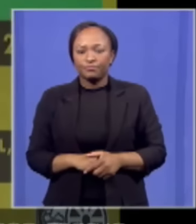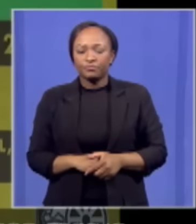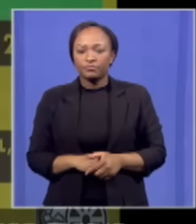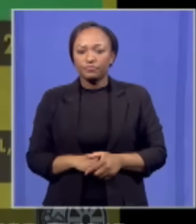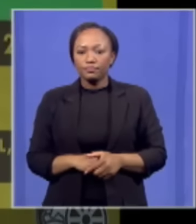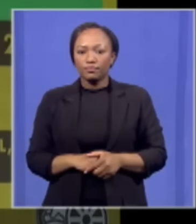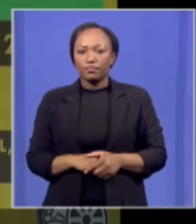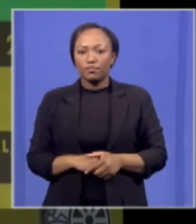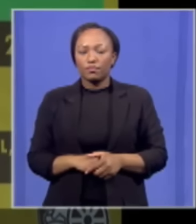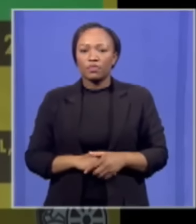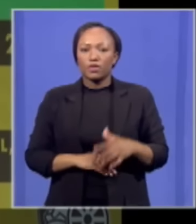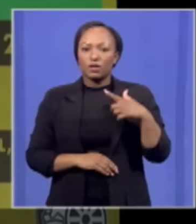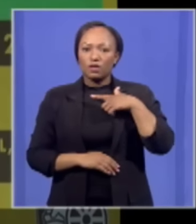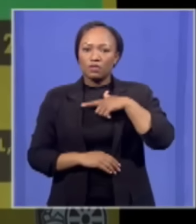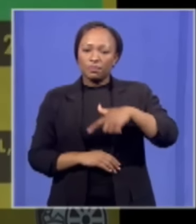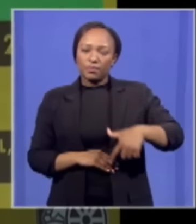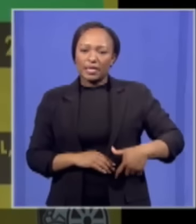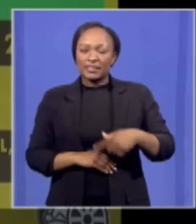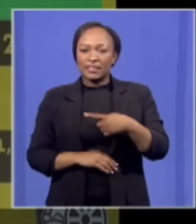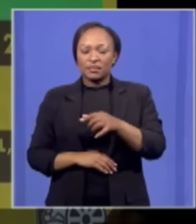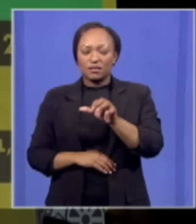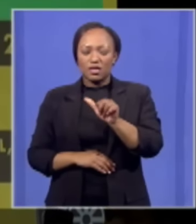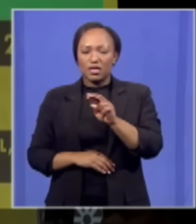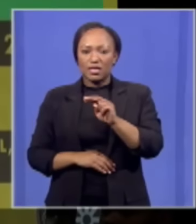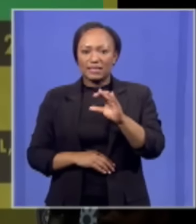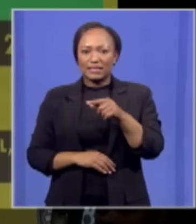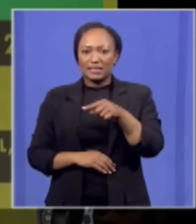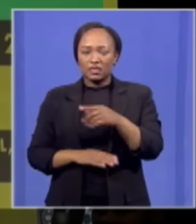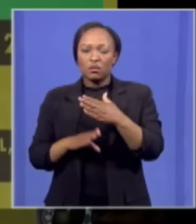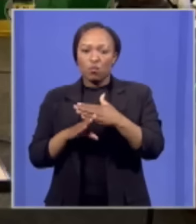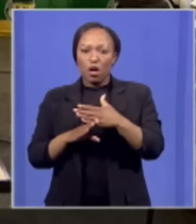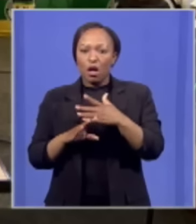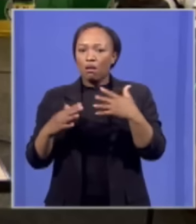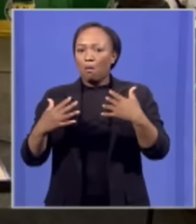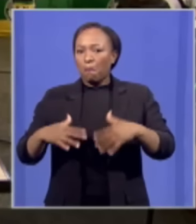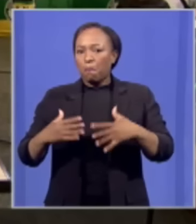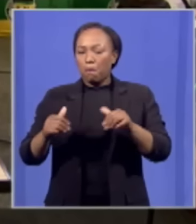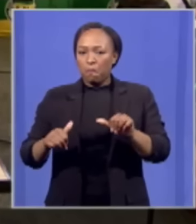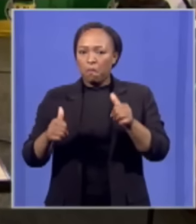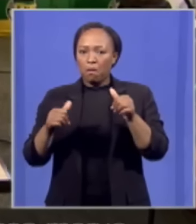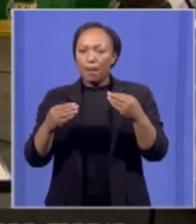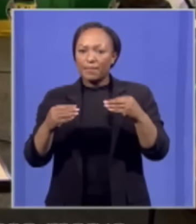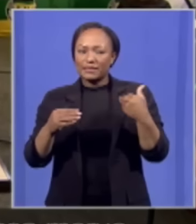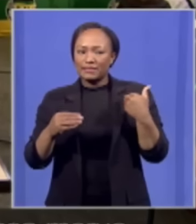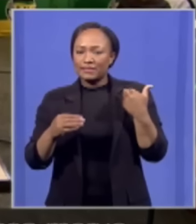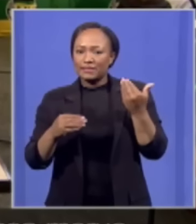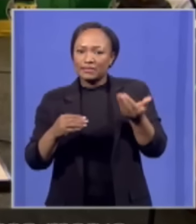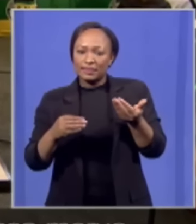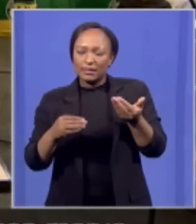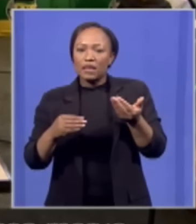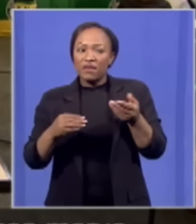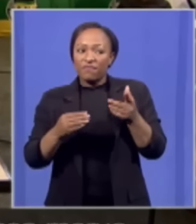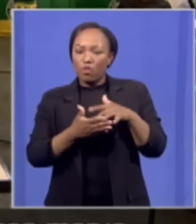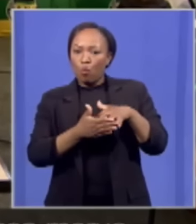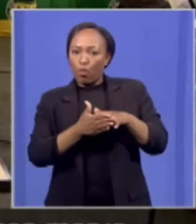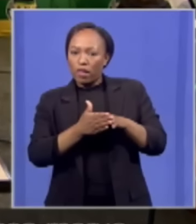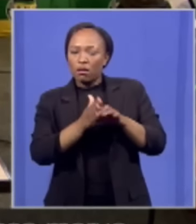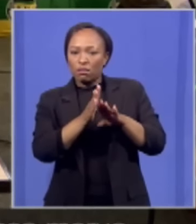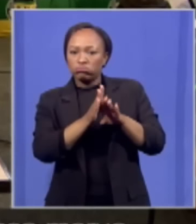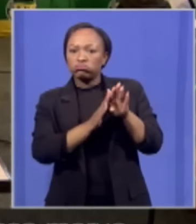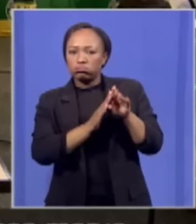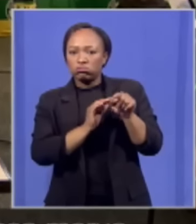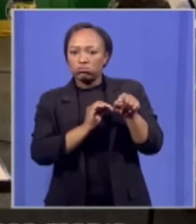Presidente wa ANC o re mosebetsi o motle o seng o phethilwe ho tsosolosa dikgwebo tse tlasa tsamaiso ya mmuso tse thekeselang tema